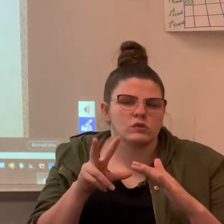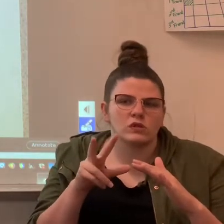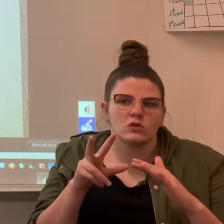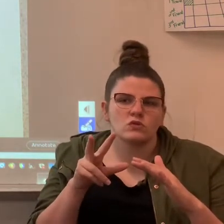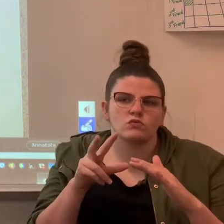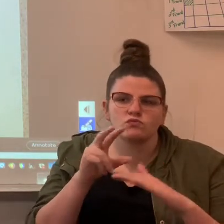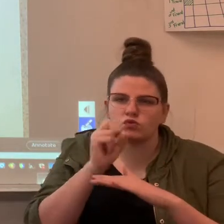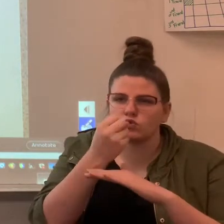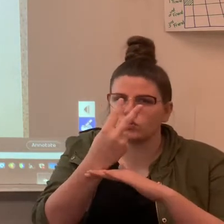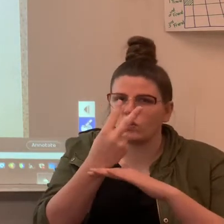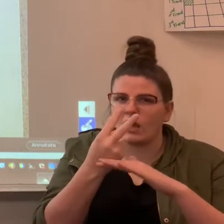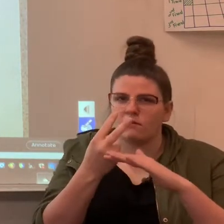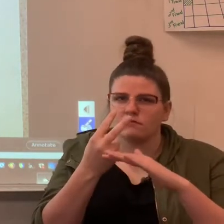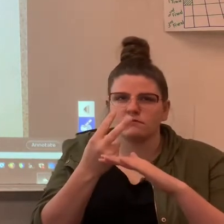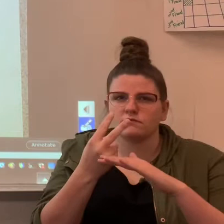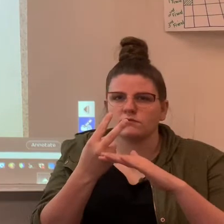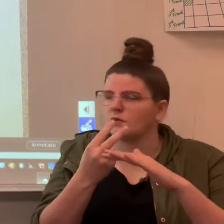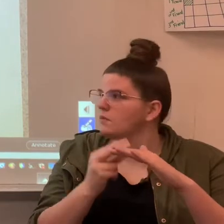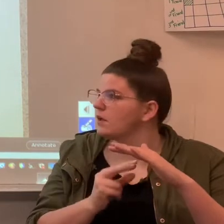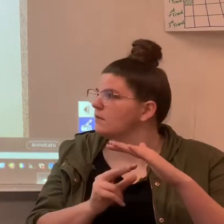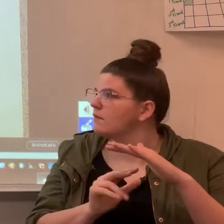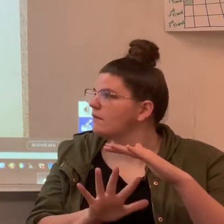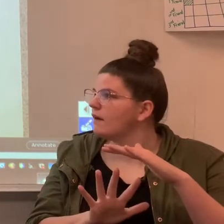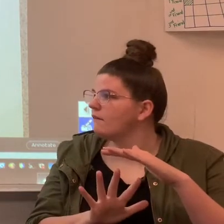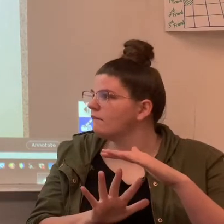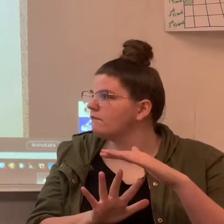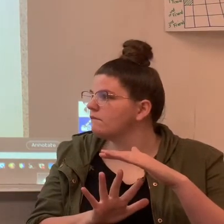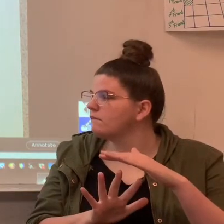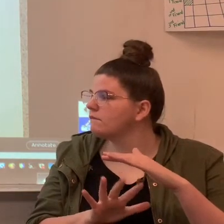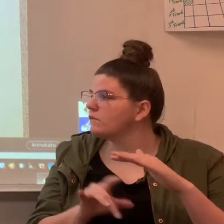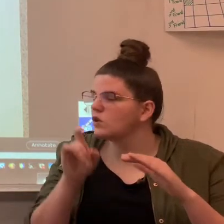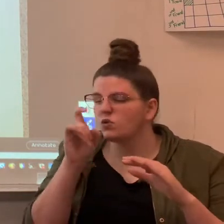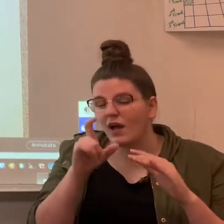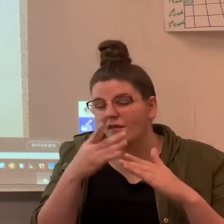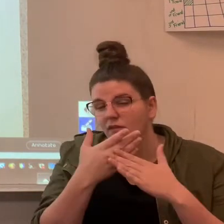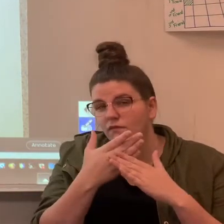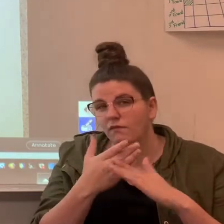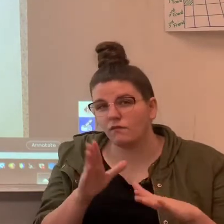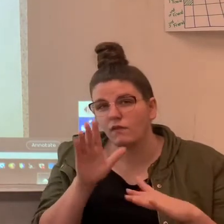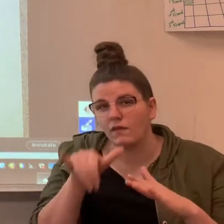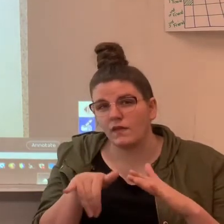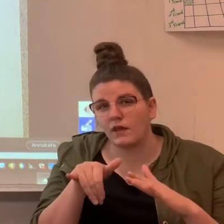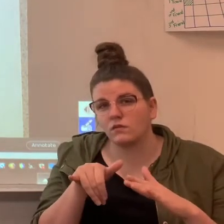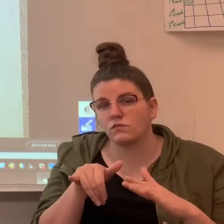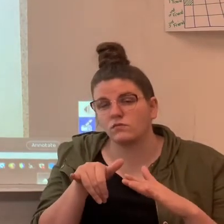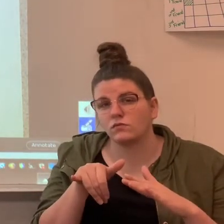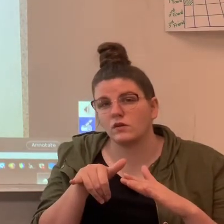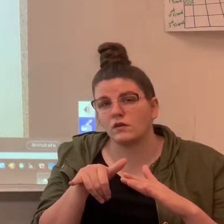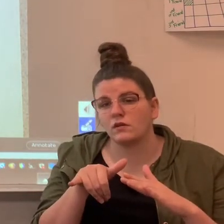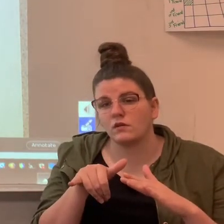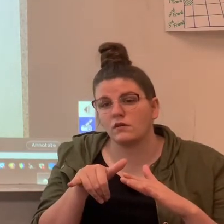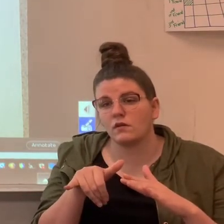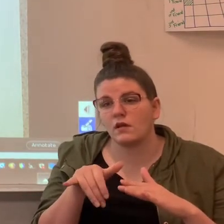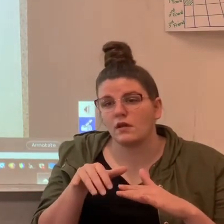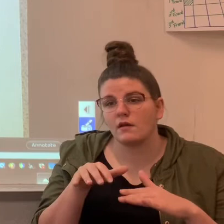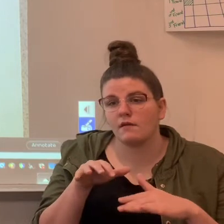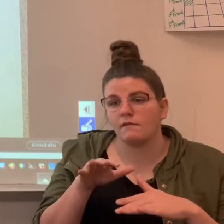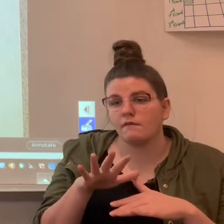by 5. You would have to house divide, which would be 12. 5 into 12 would go 2